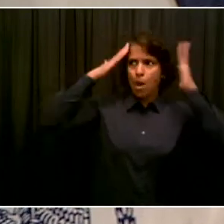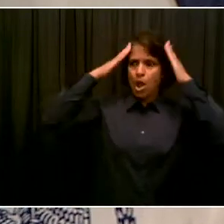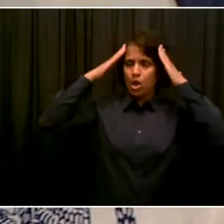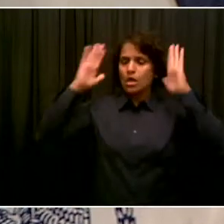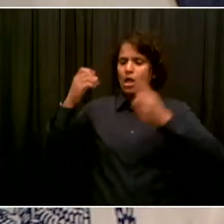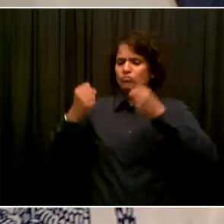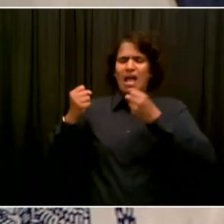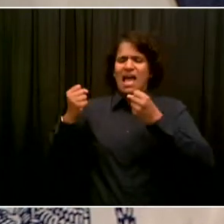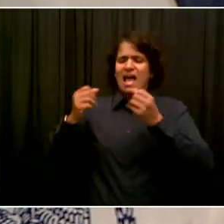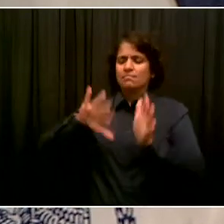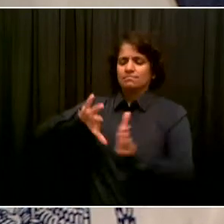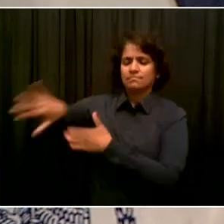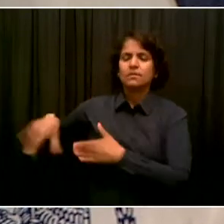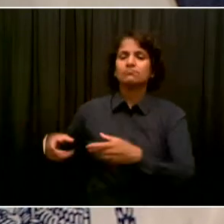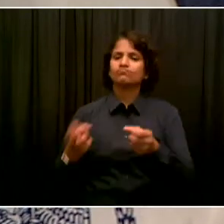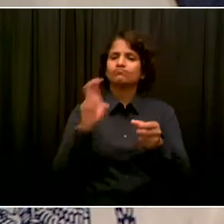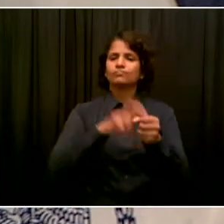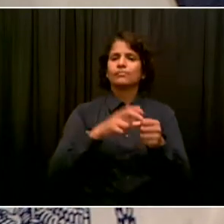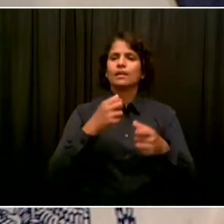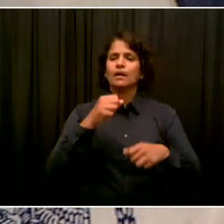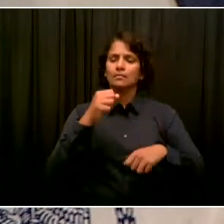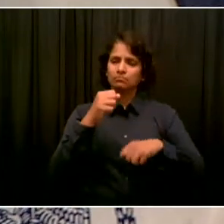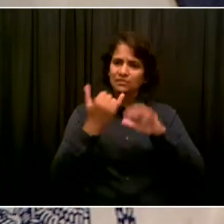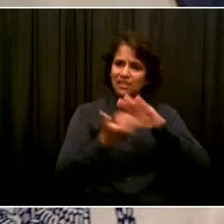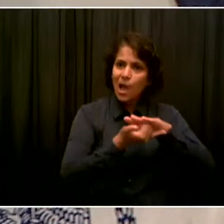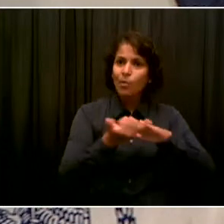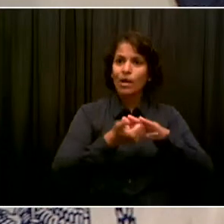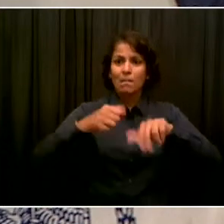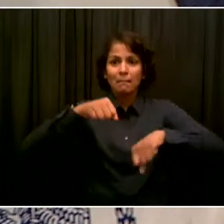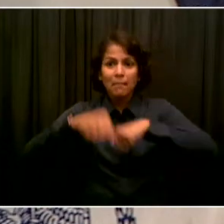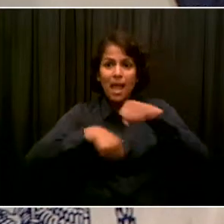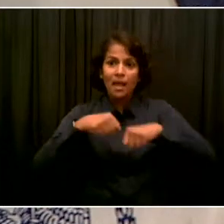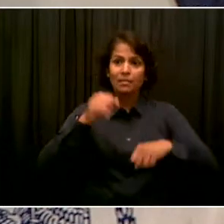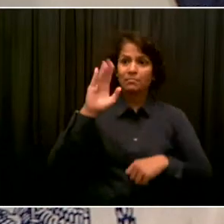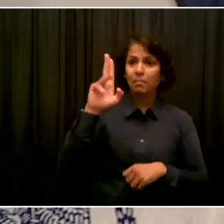Our next question will go to Emma Fitzsimmons from the New York Times.